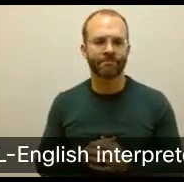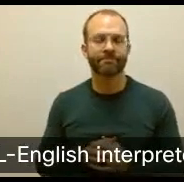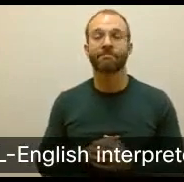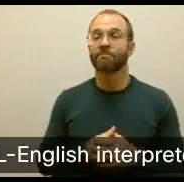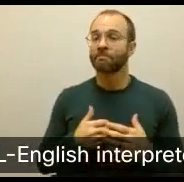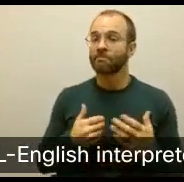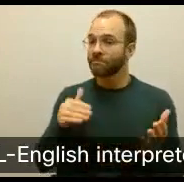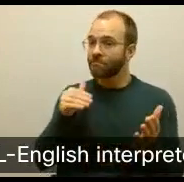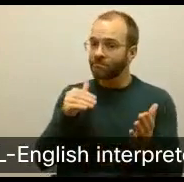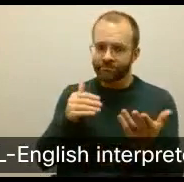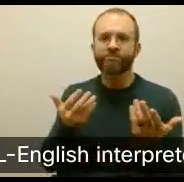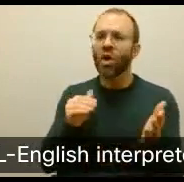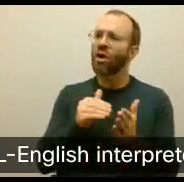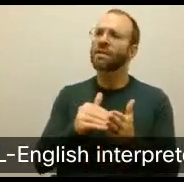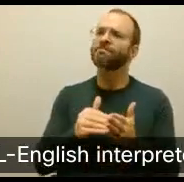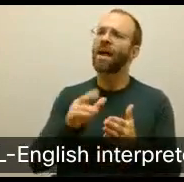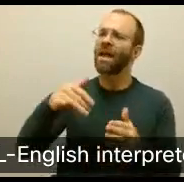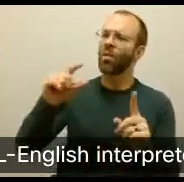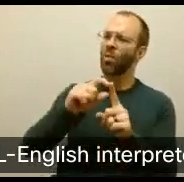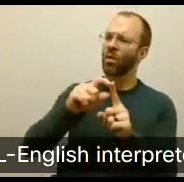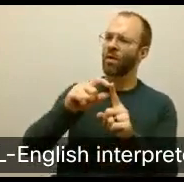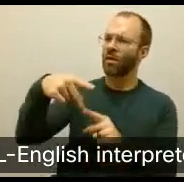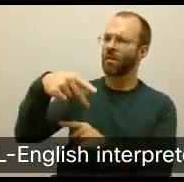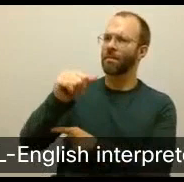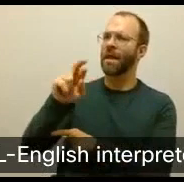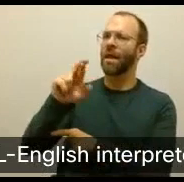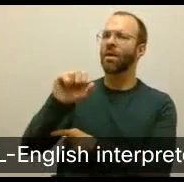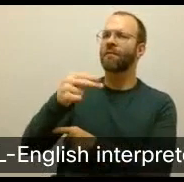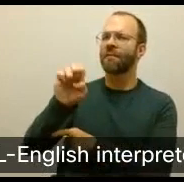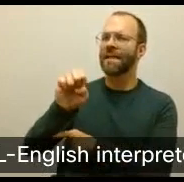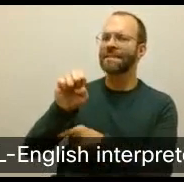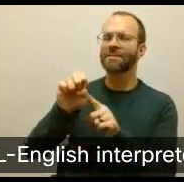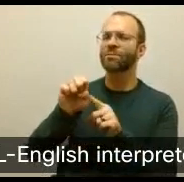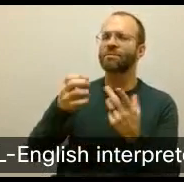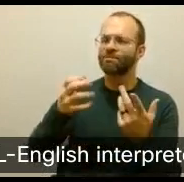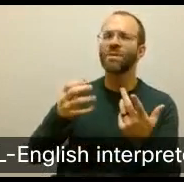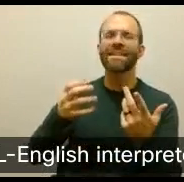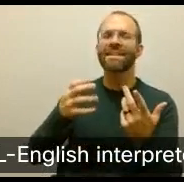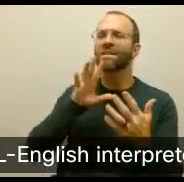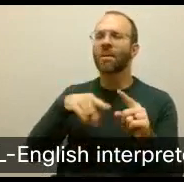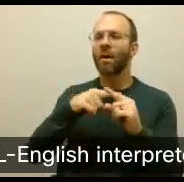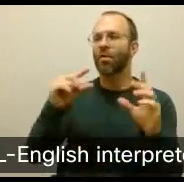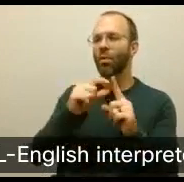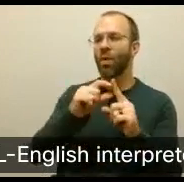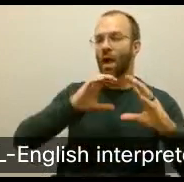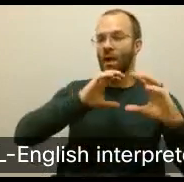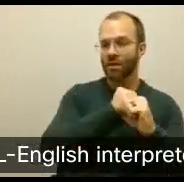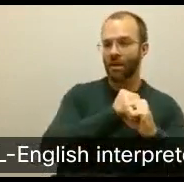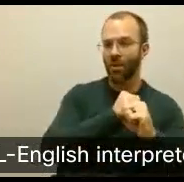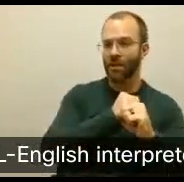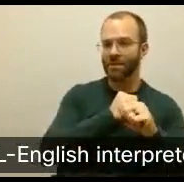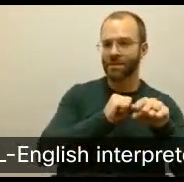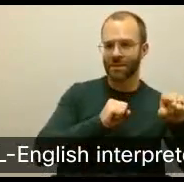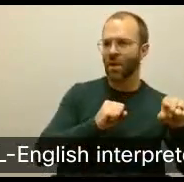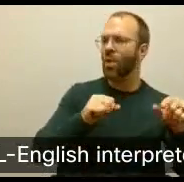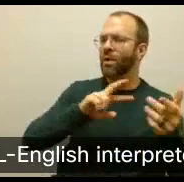Often when we talk about the word paraphrasing, we also think of summarizing. I just want to take a moment to differentiate, or maybe also to compare,